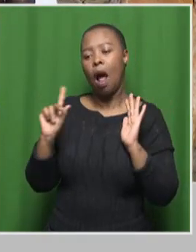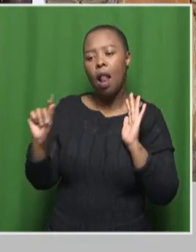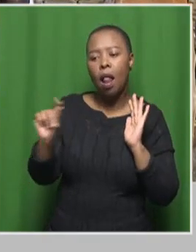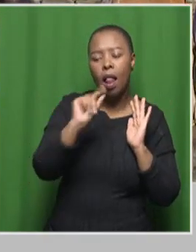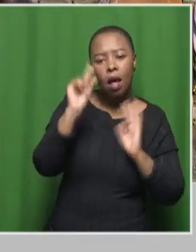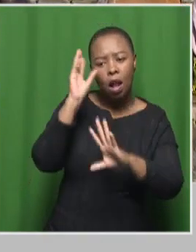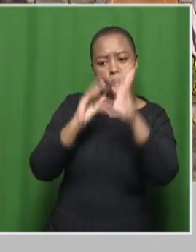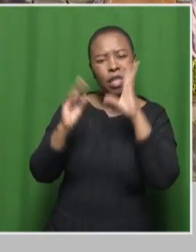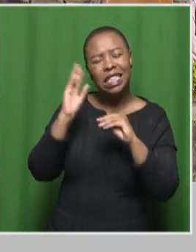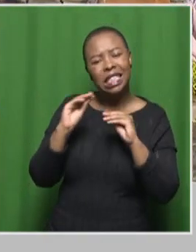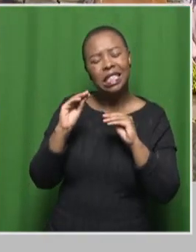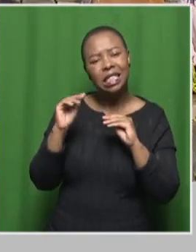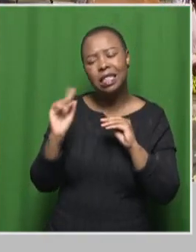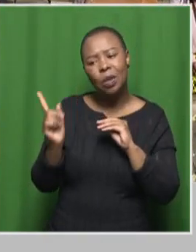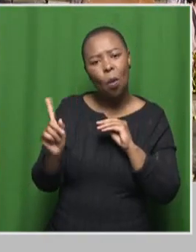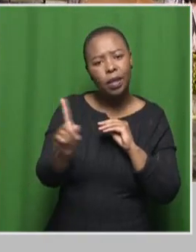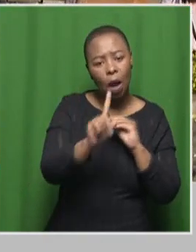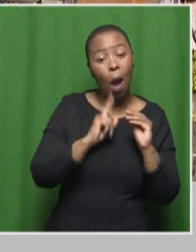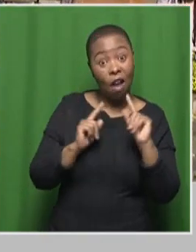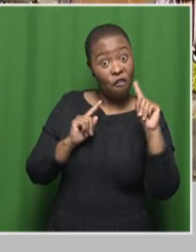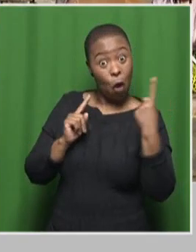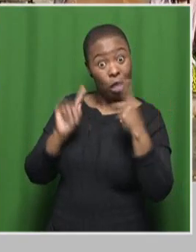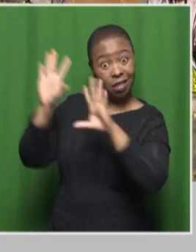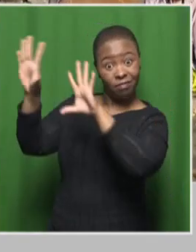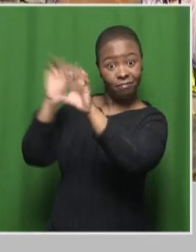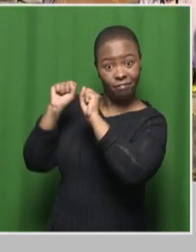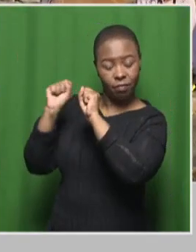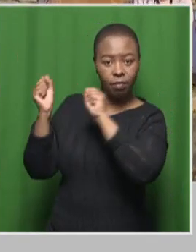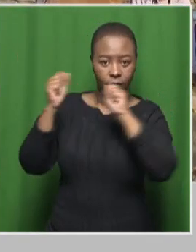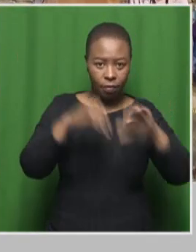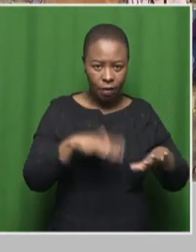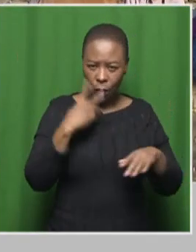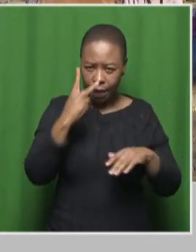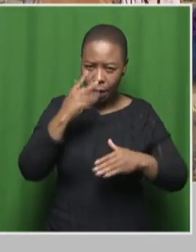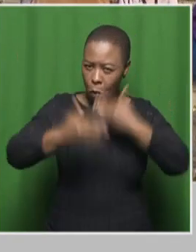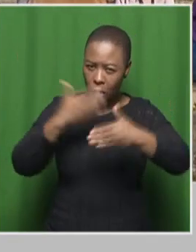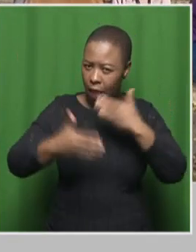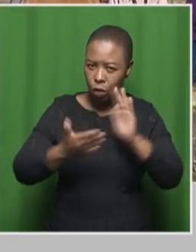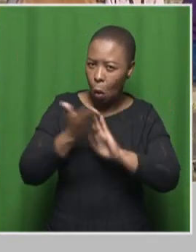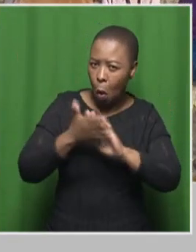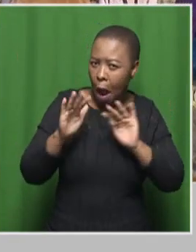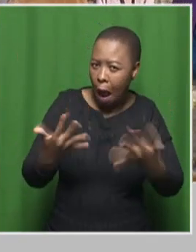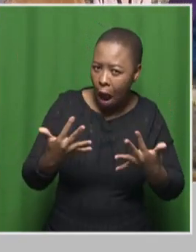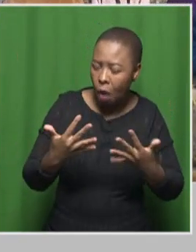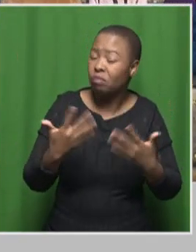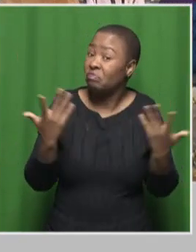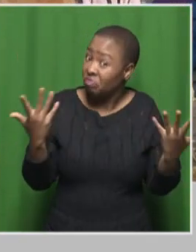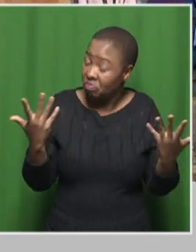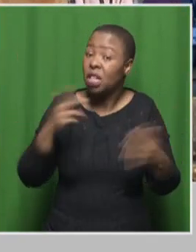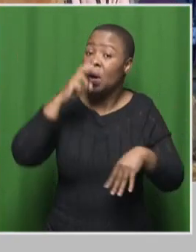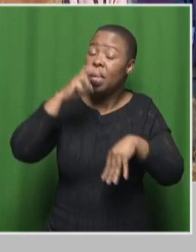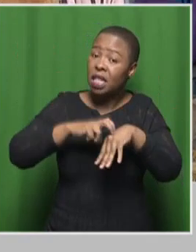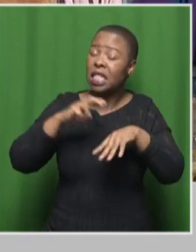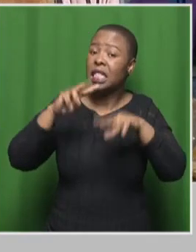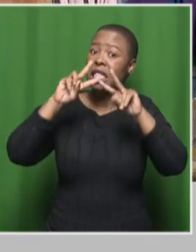out of this first repatriation process. And of course, a lot of research is required because even